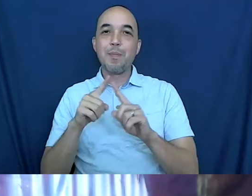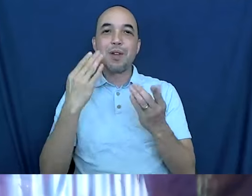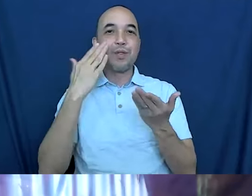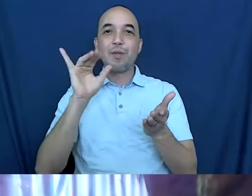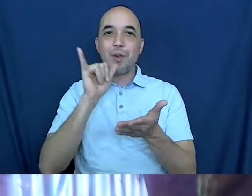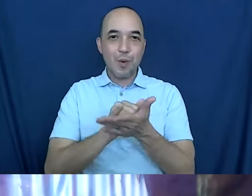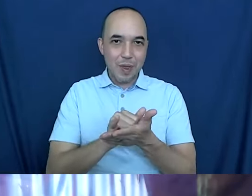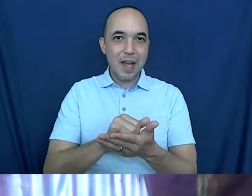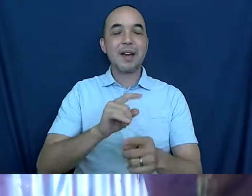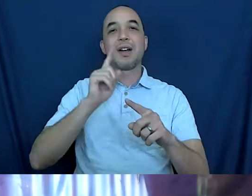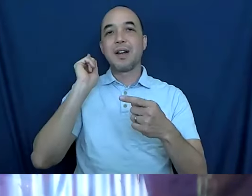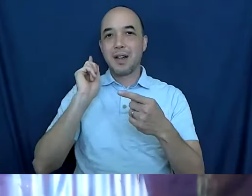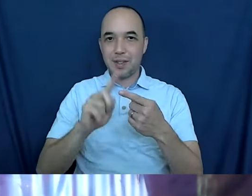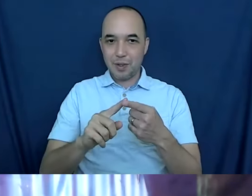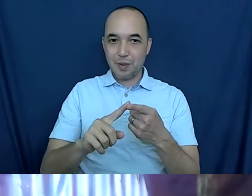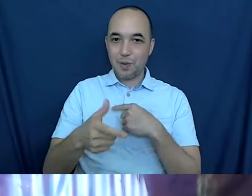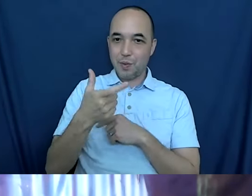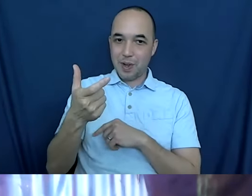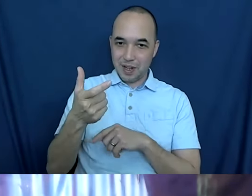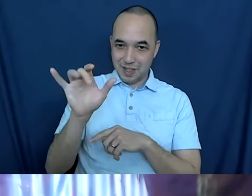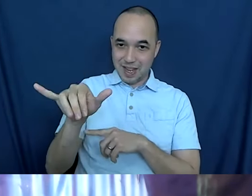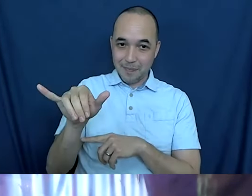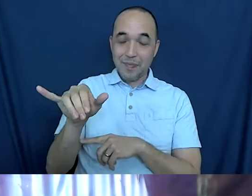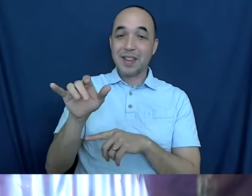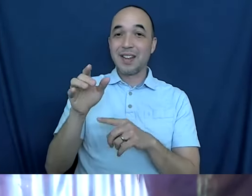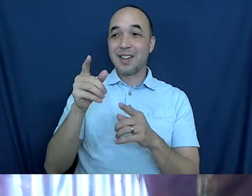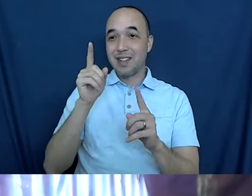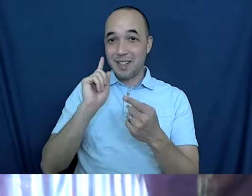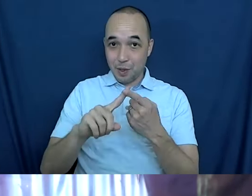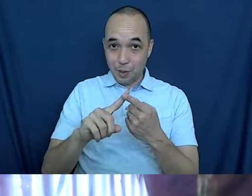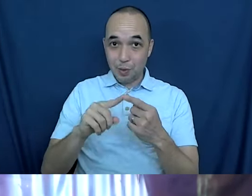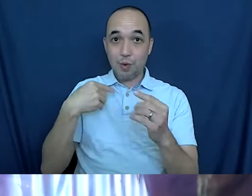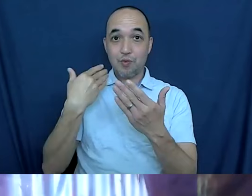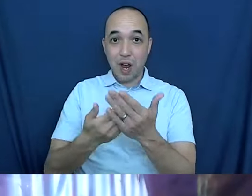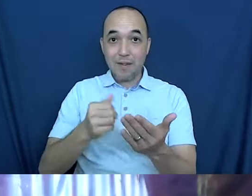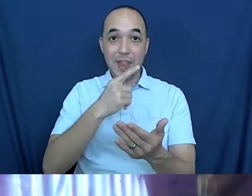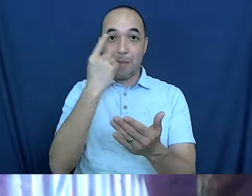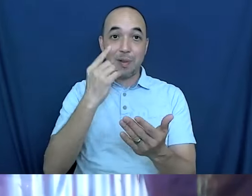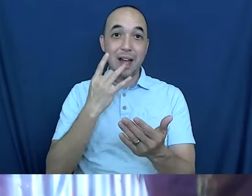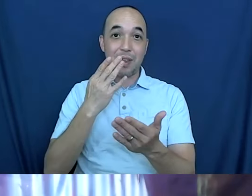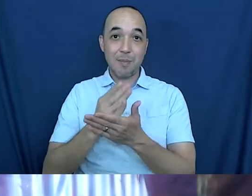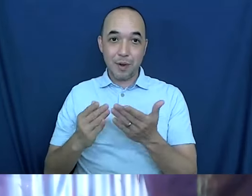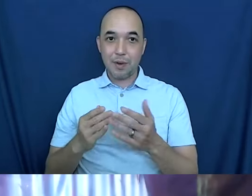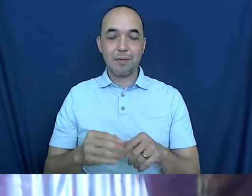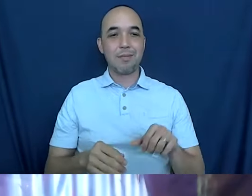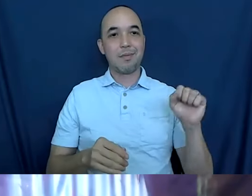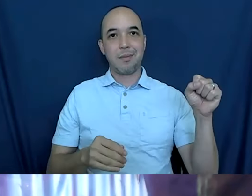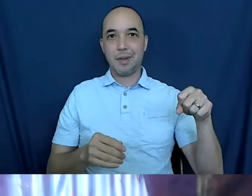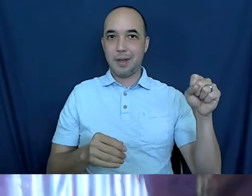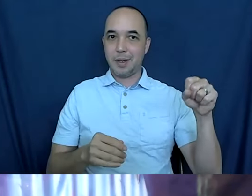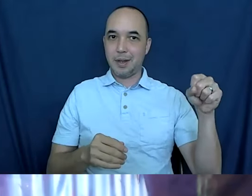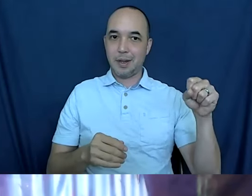I'm like person watching the show. Jen is ringleader, is what I think. Yes. She put us through a long con of